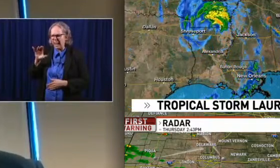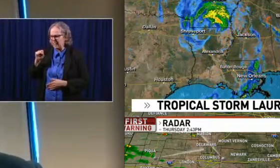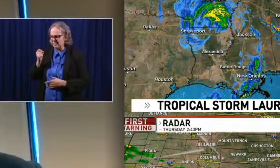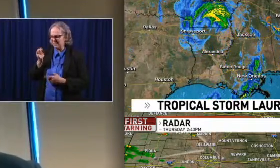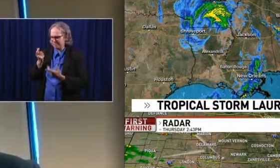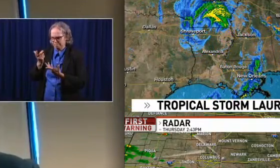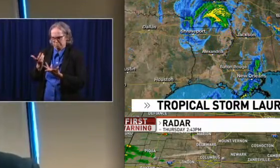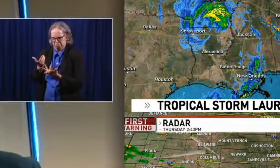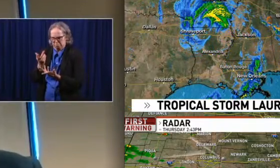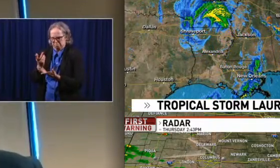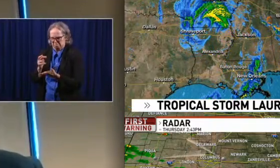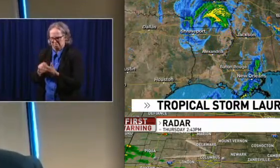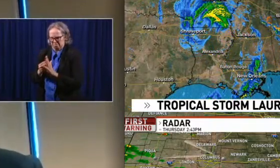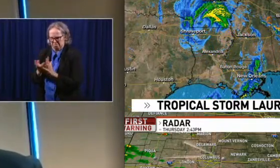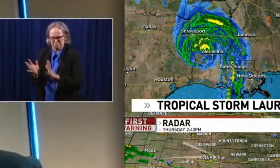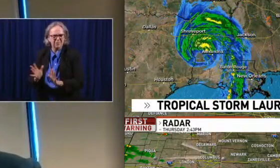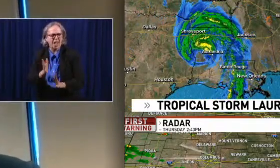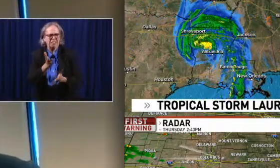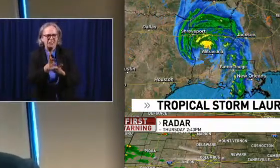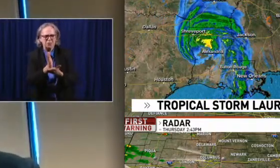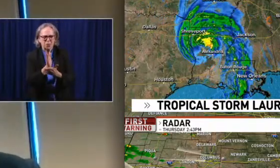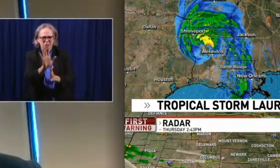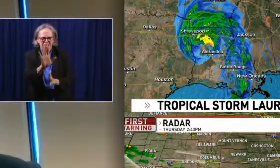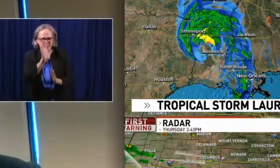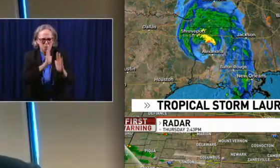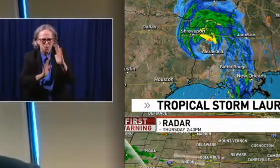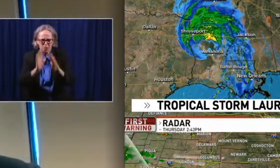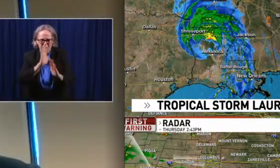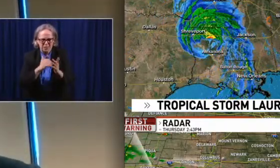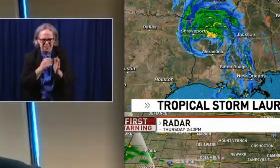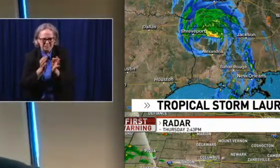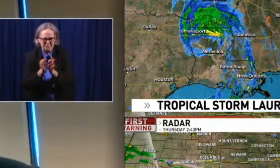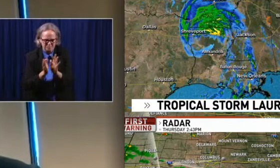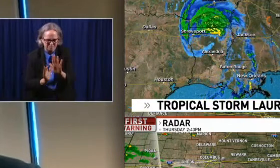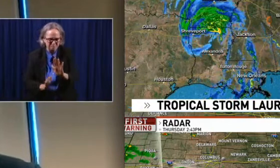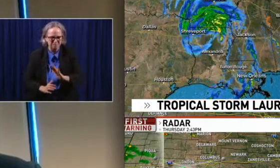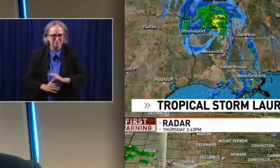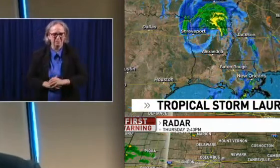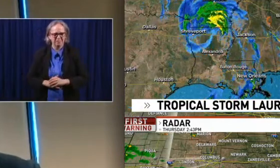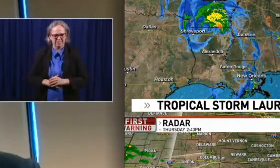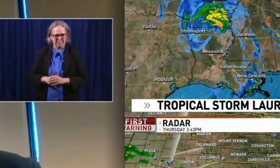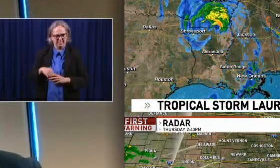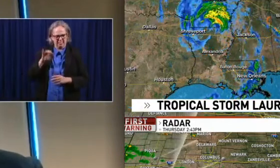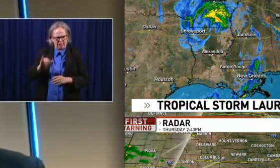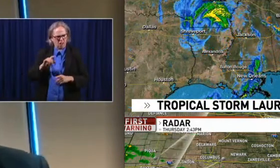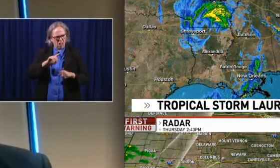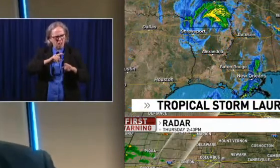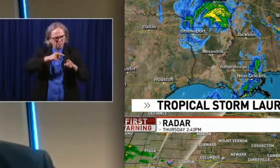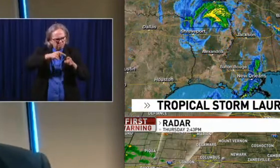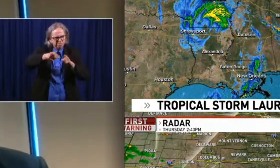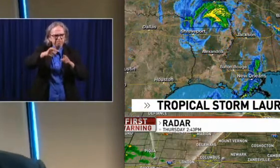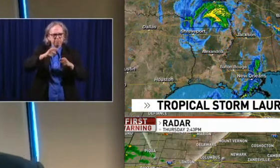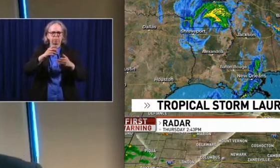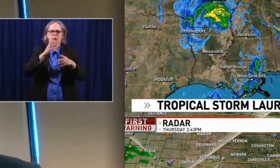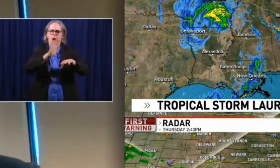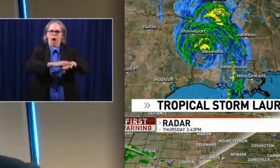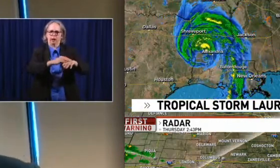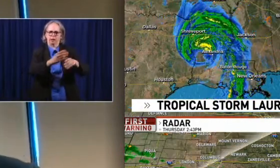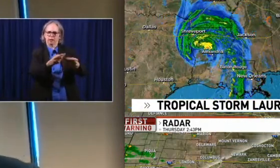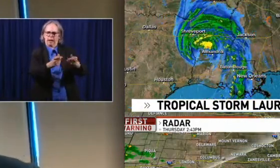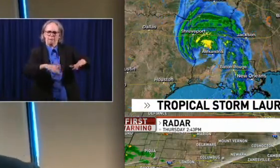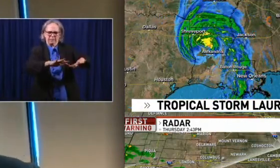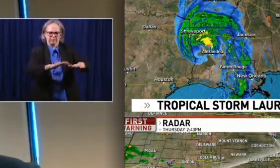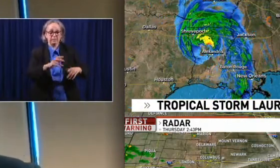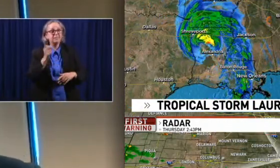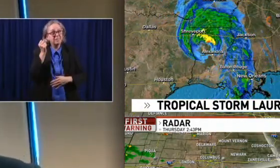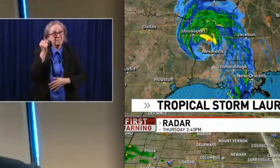okay. And so we're doing all of that, but we also can do, I think, a